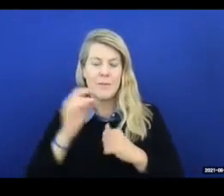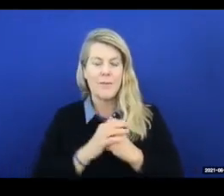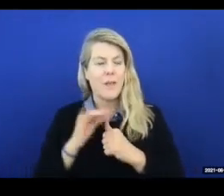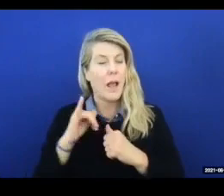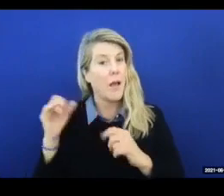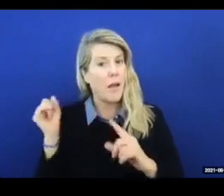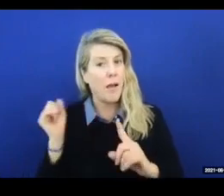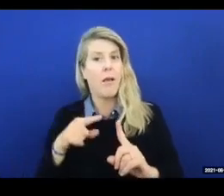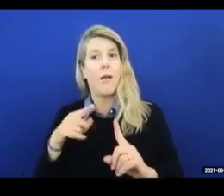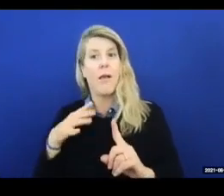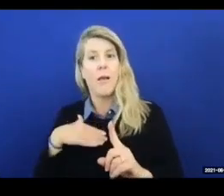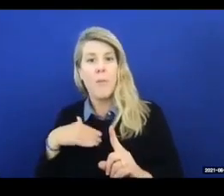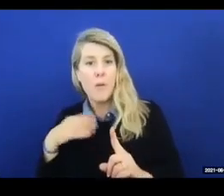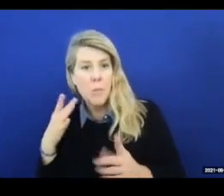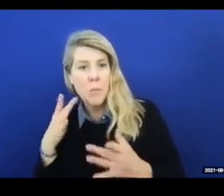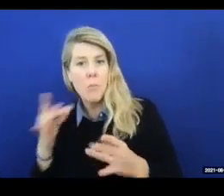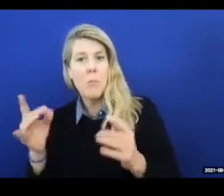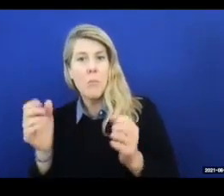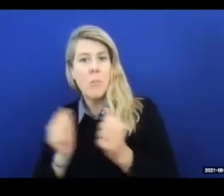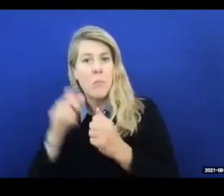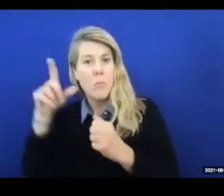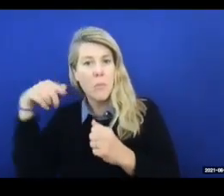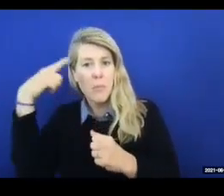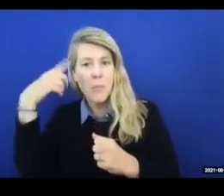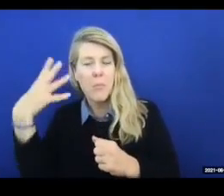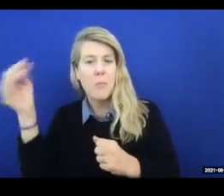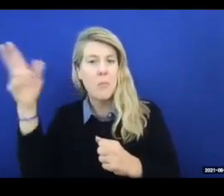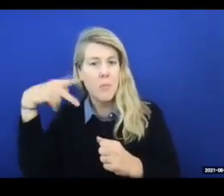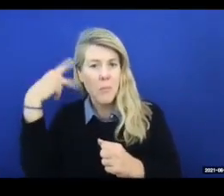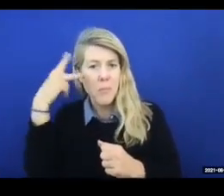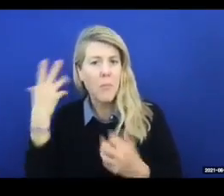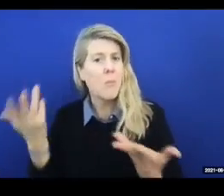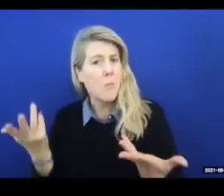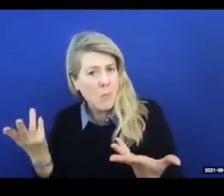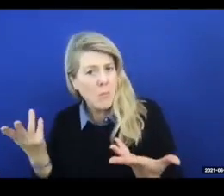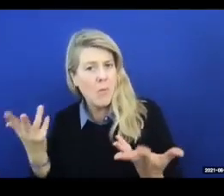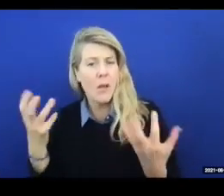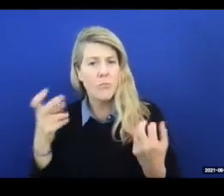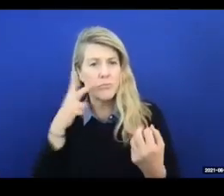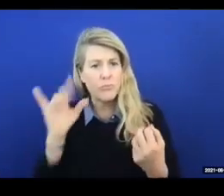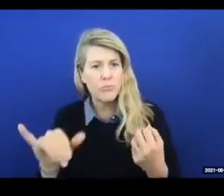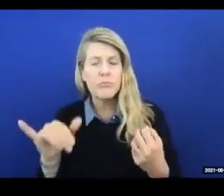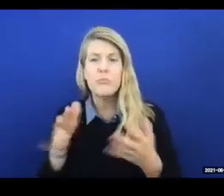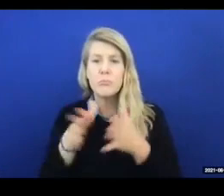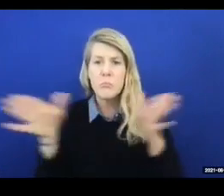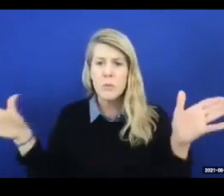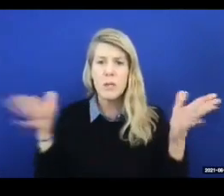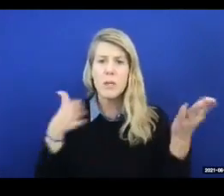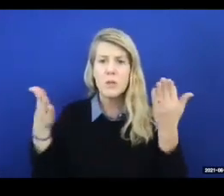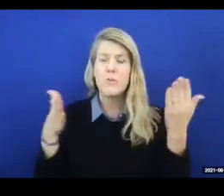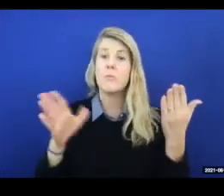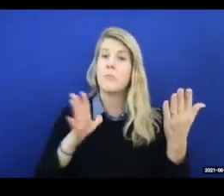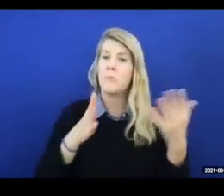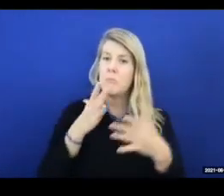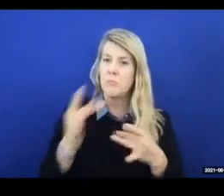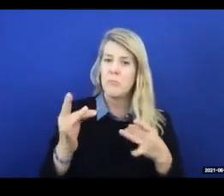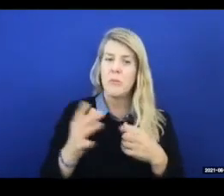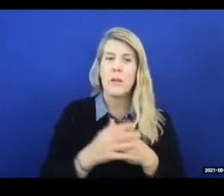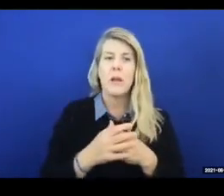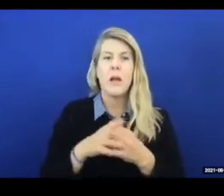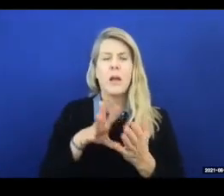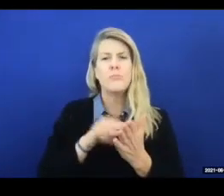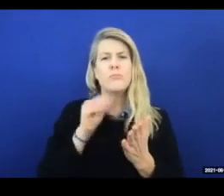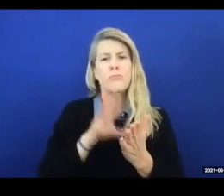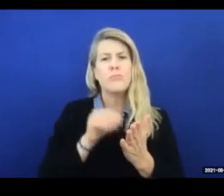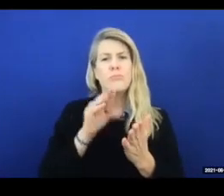sparked my fascination with government and politics and gave me a window into the world of public service. To learn more, I